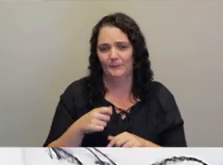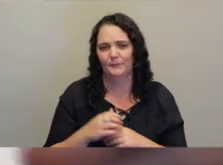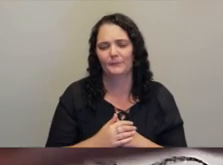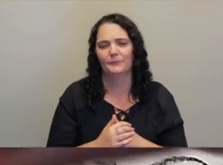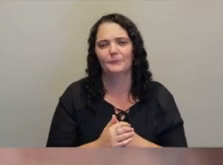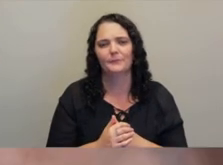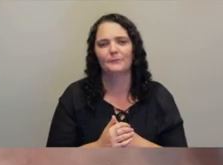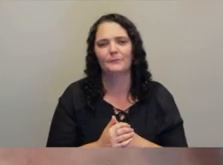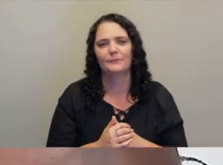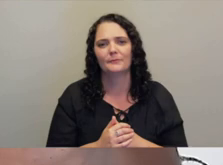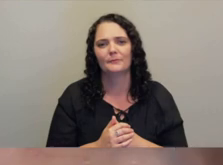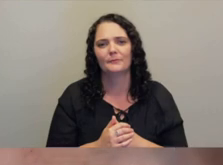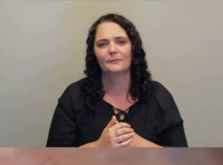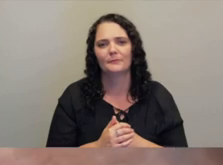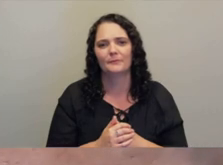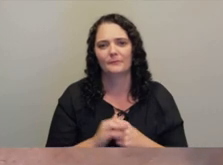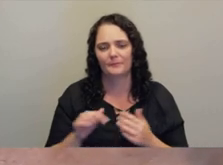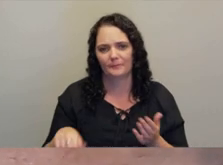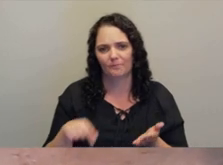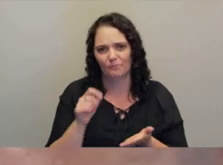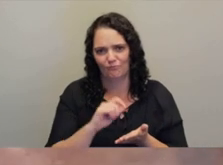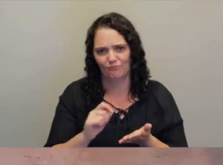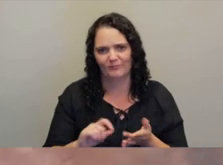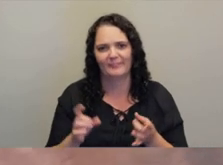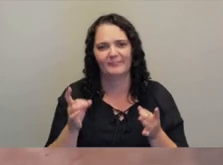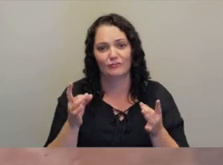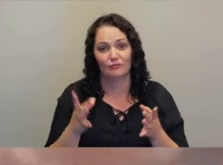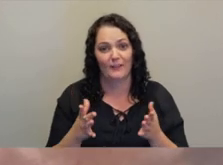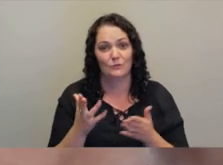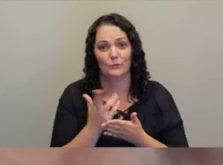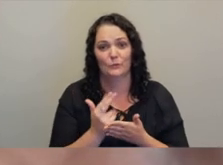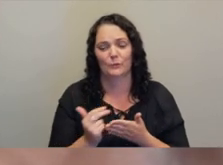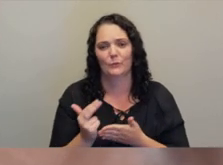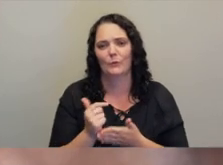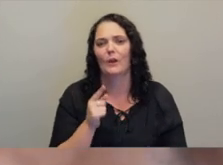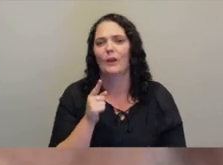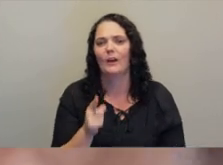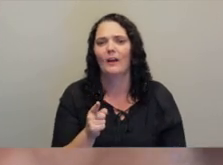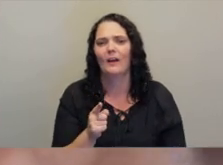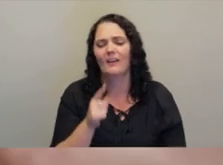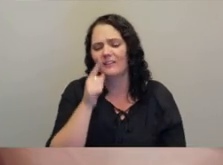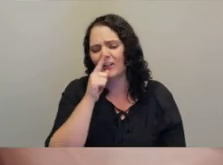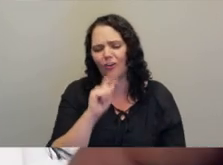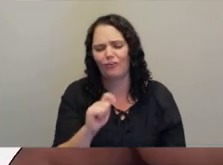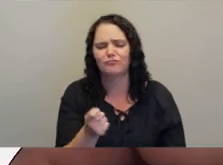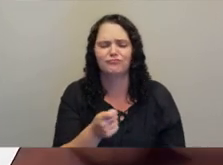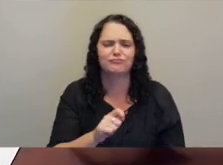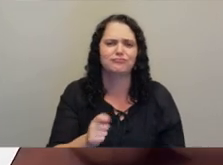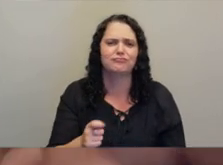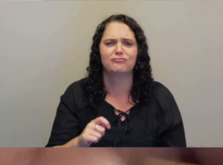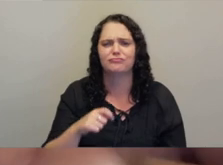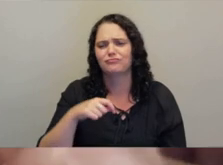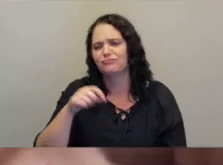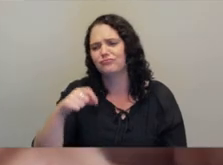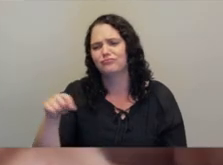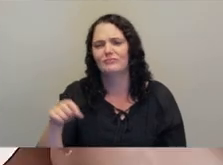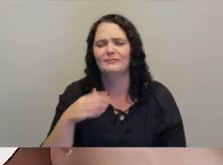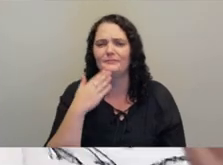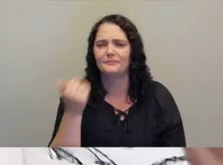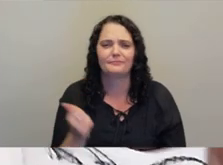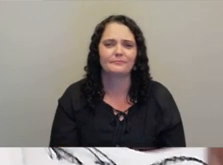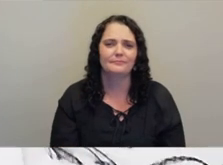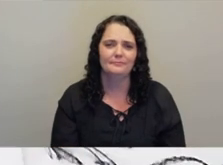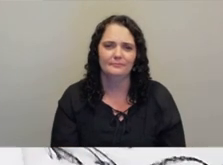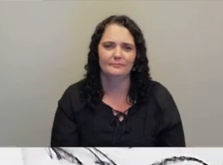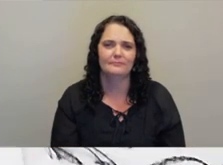pen and I'm ready to draw. All right, just like that. Make beautiful marks. And that tea, again,